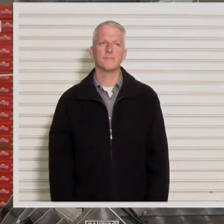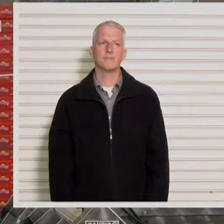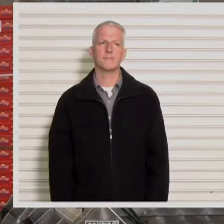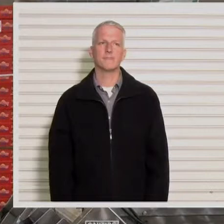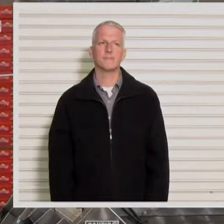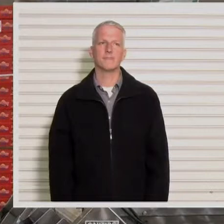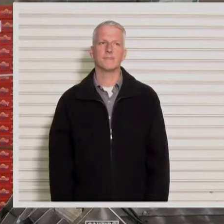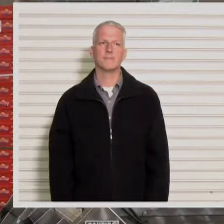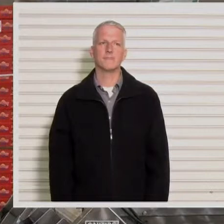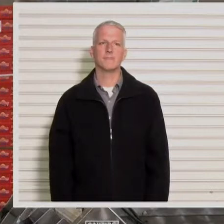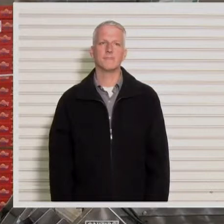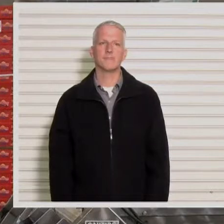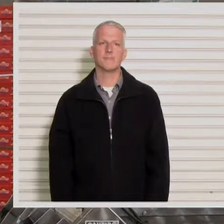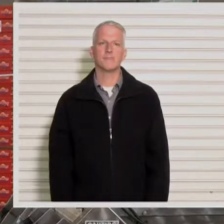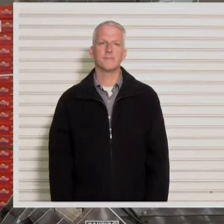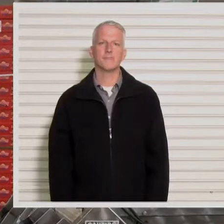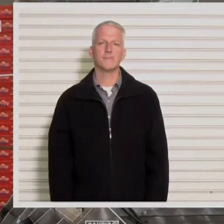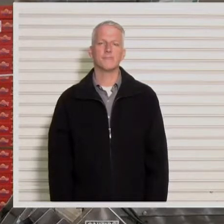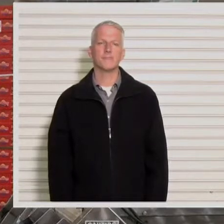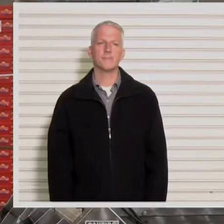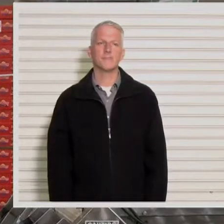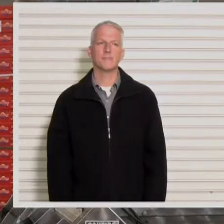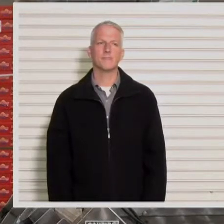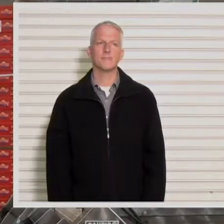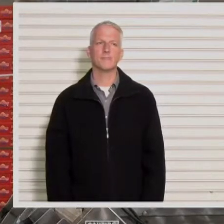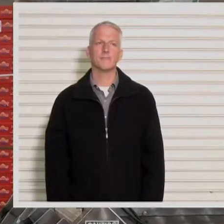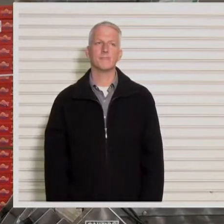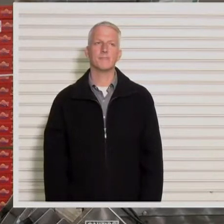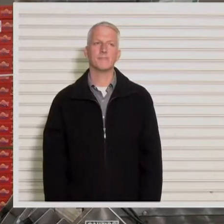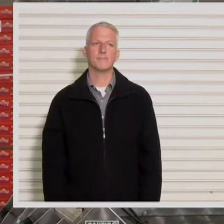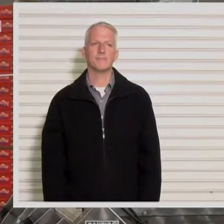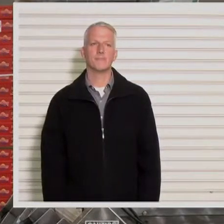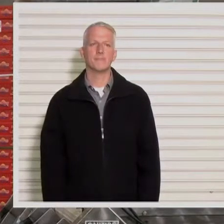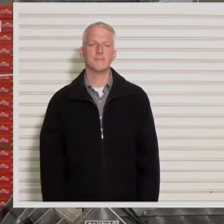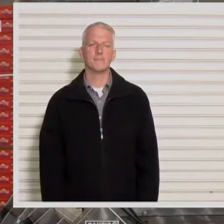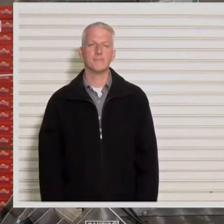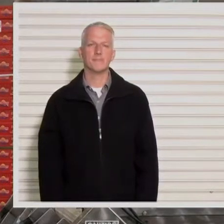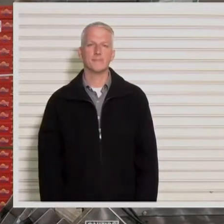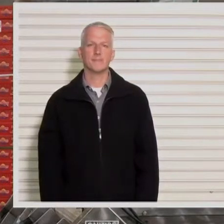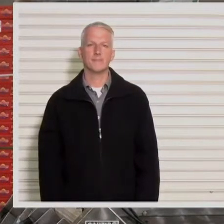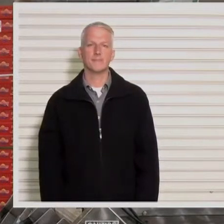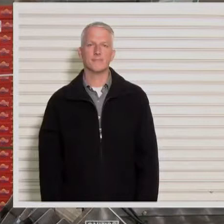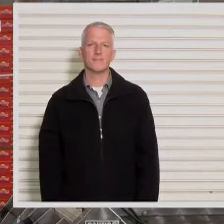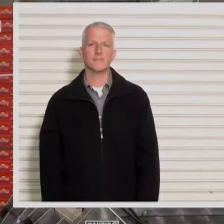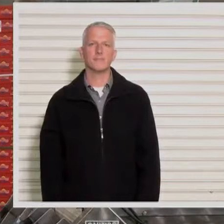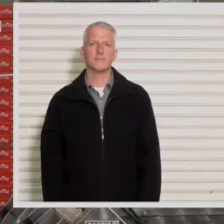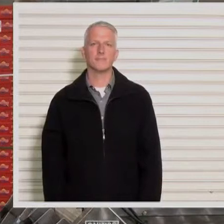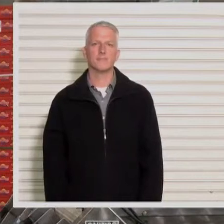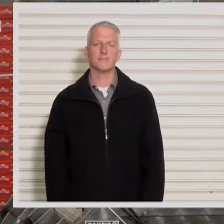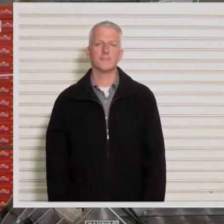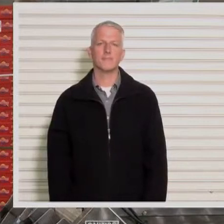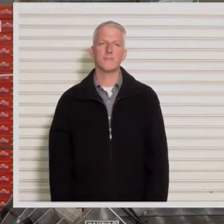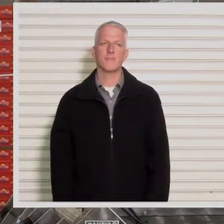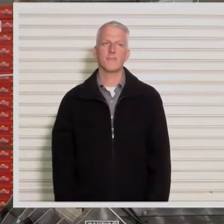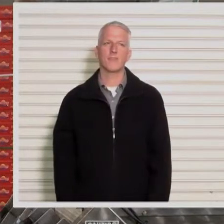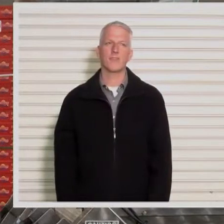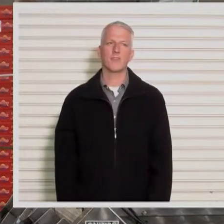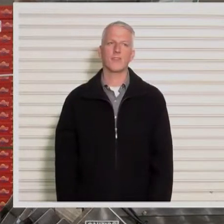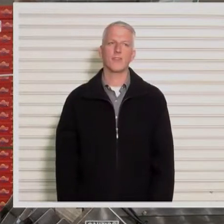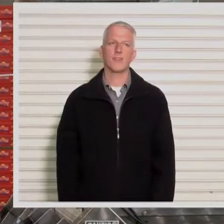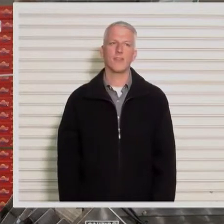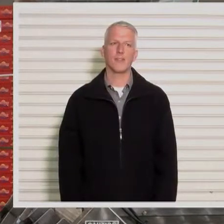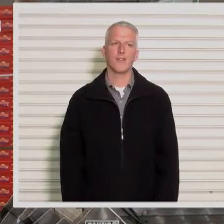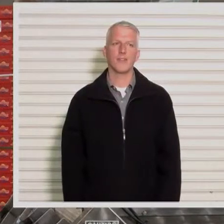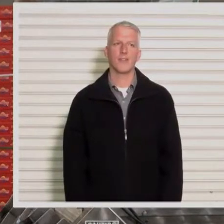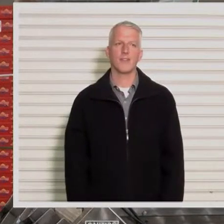eso yo estoy muy en favor del gobernador y con todo lo que ha hecho durante esta